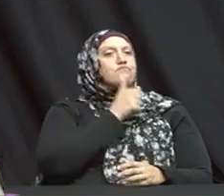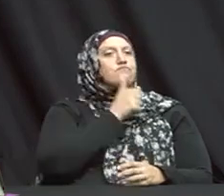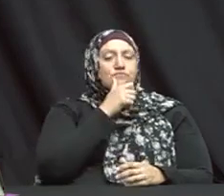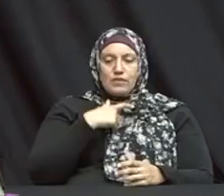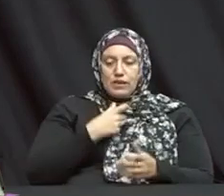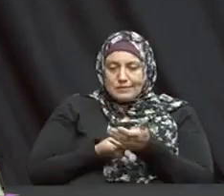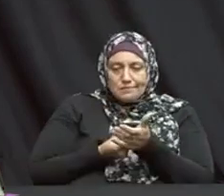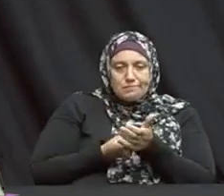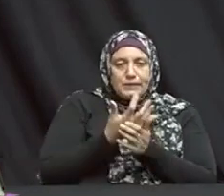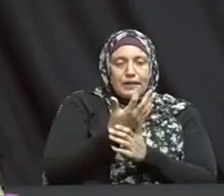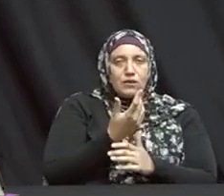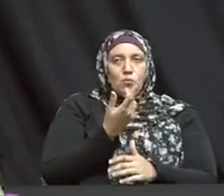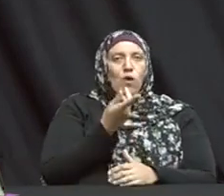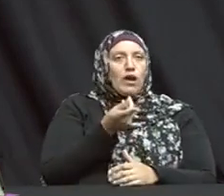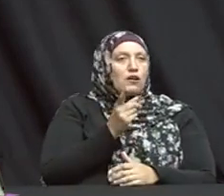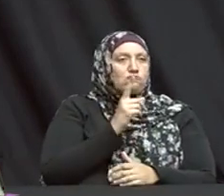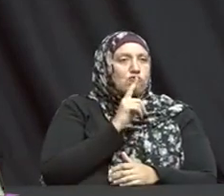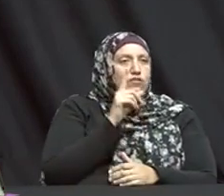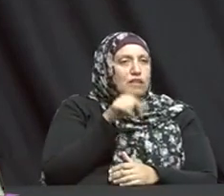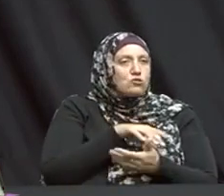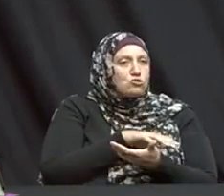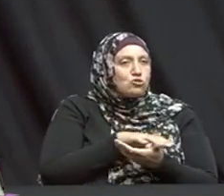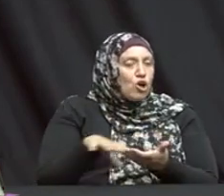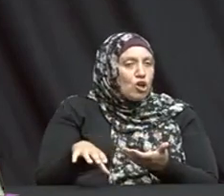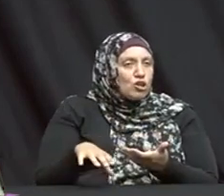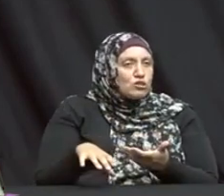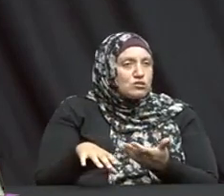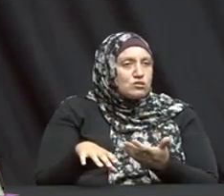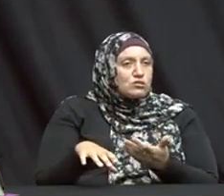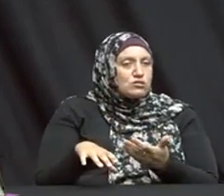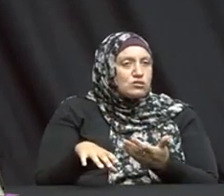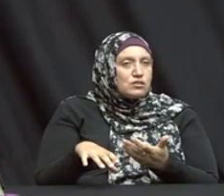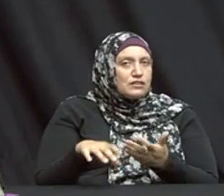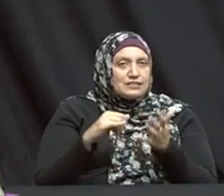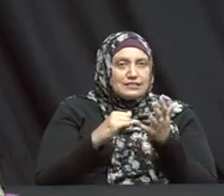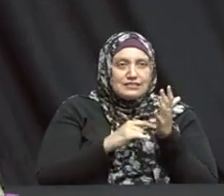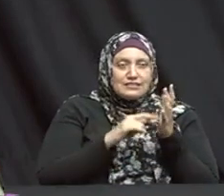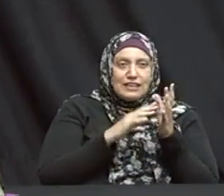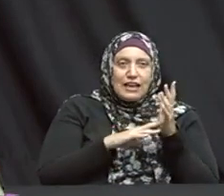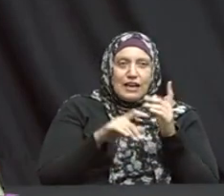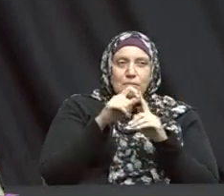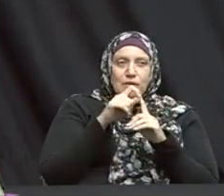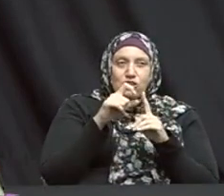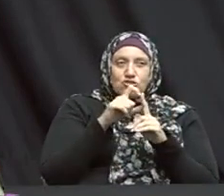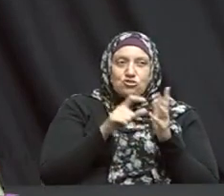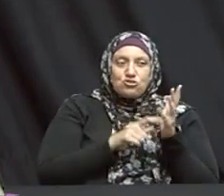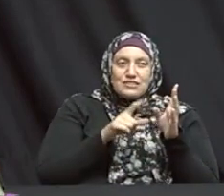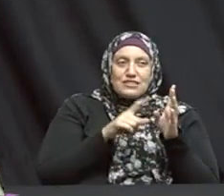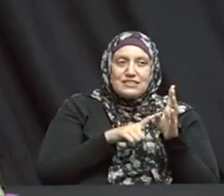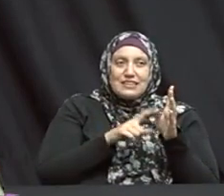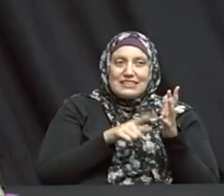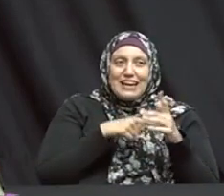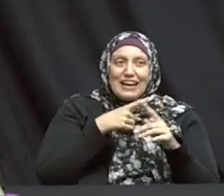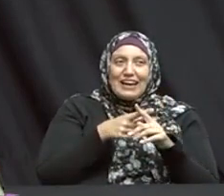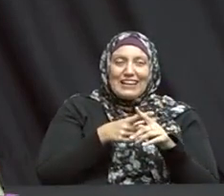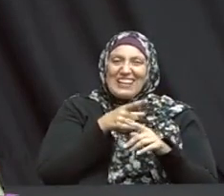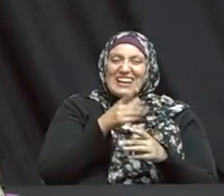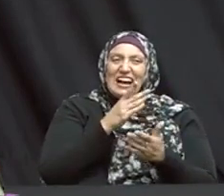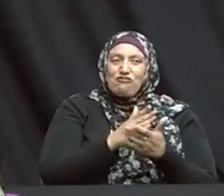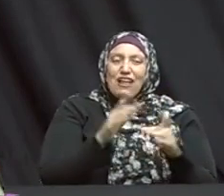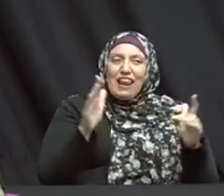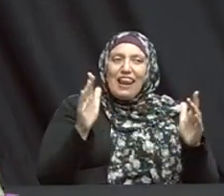lot less than what it would cost your children to go to court to fight each other. And